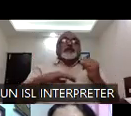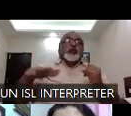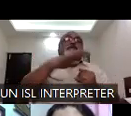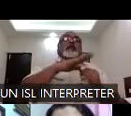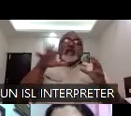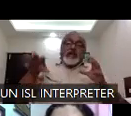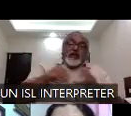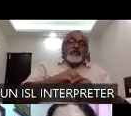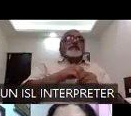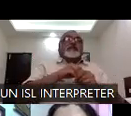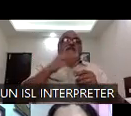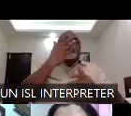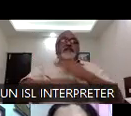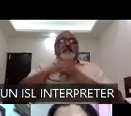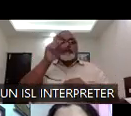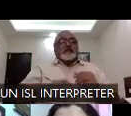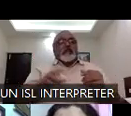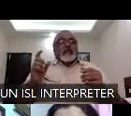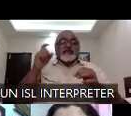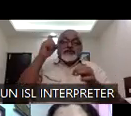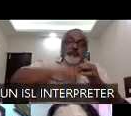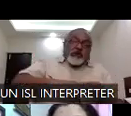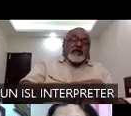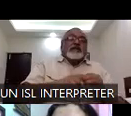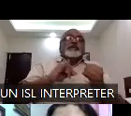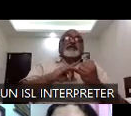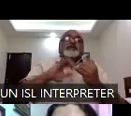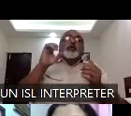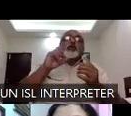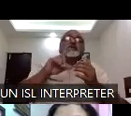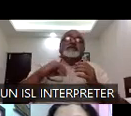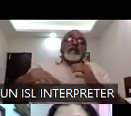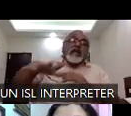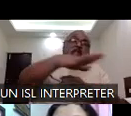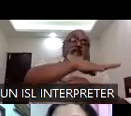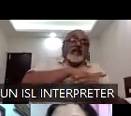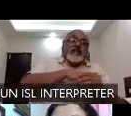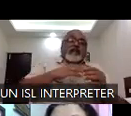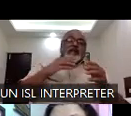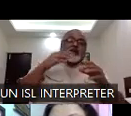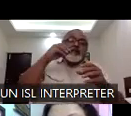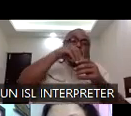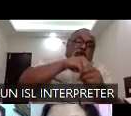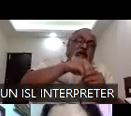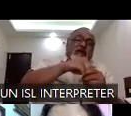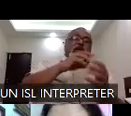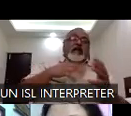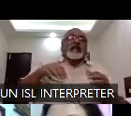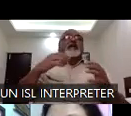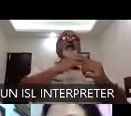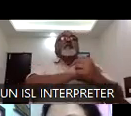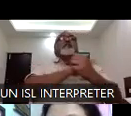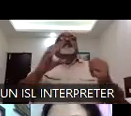to participate, and the person should be able to socially participate with an